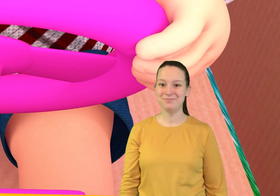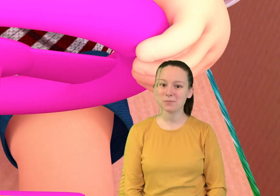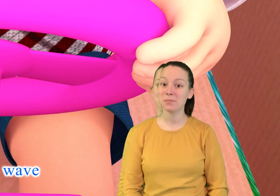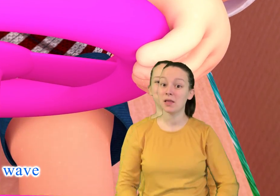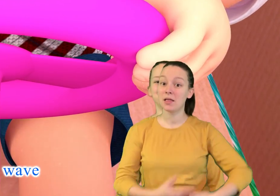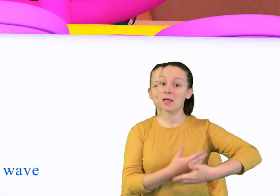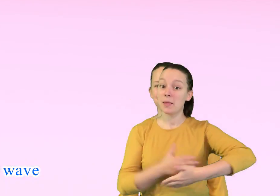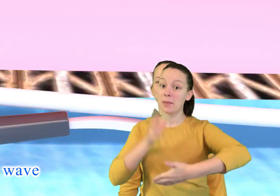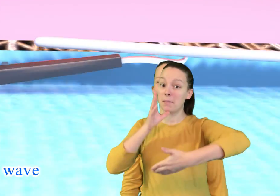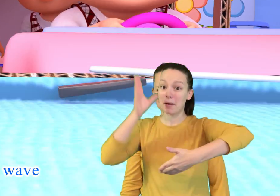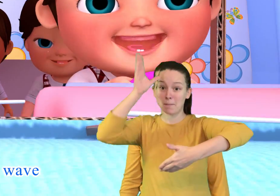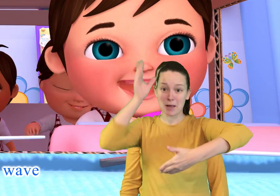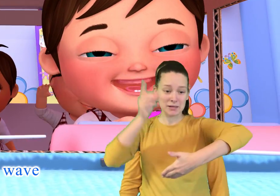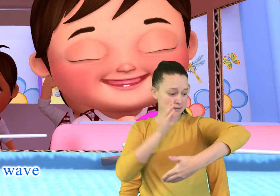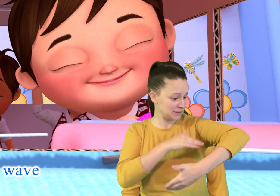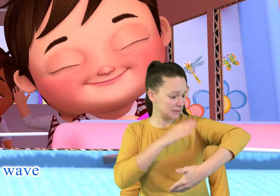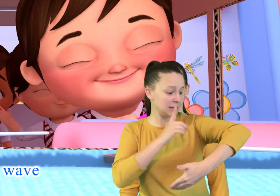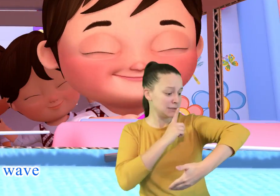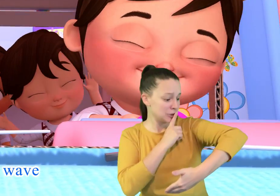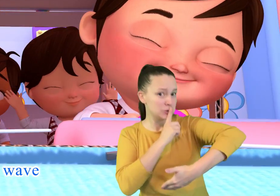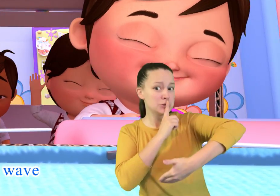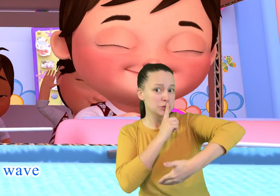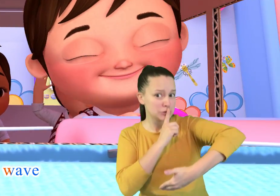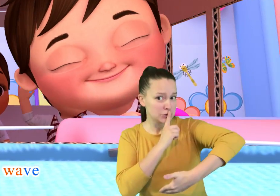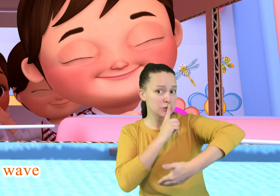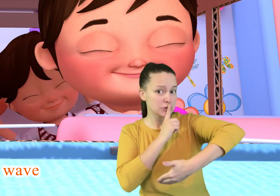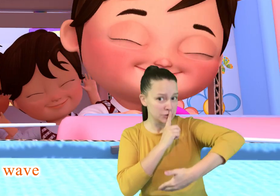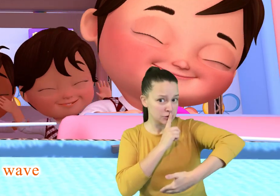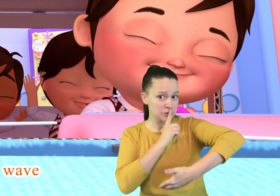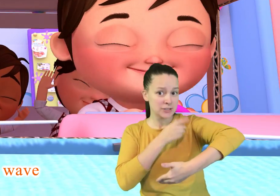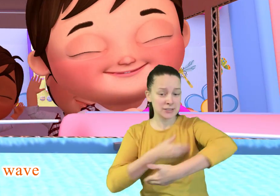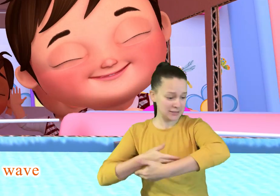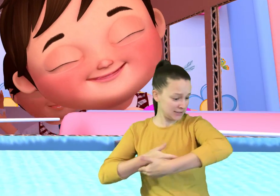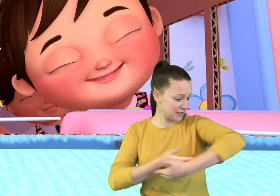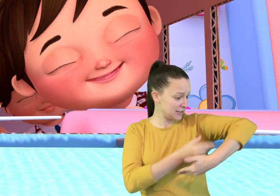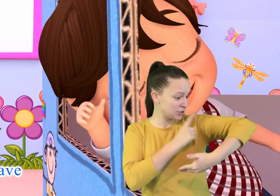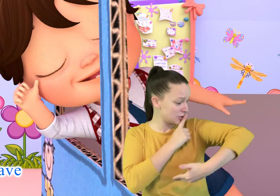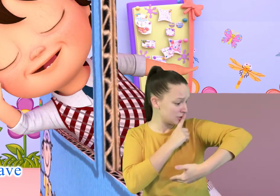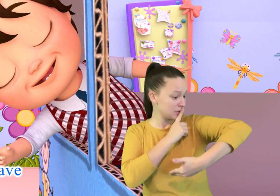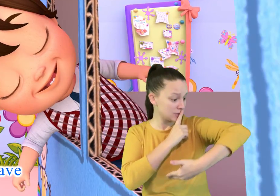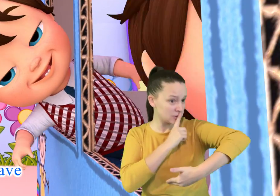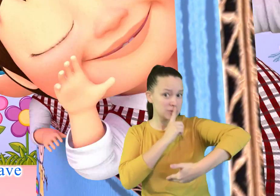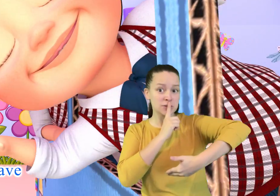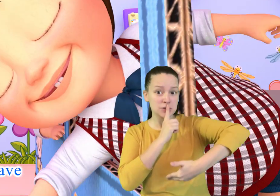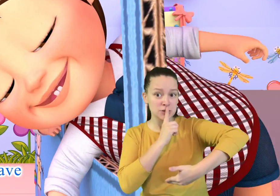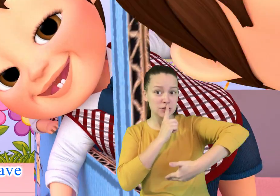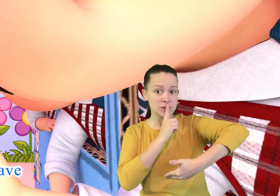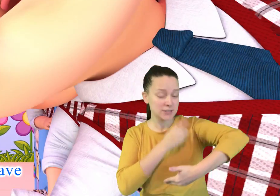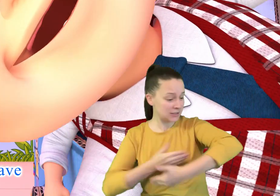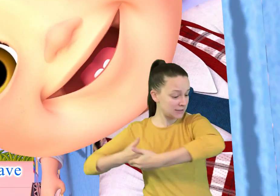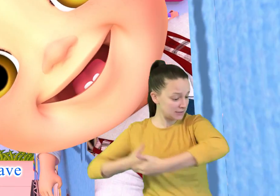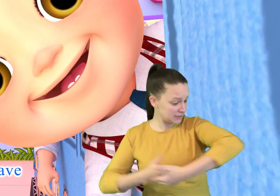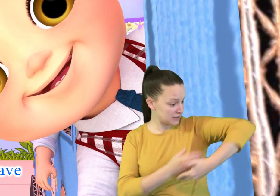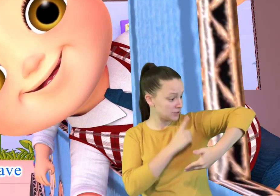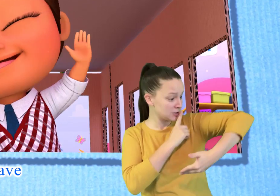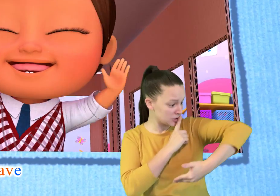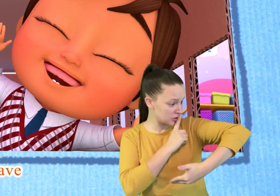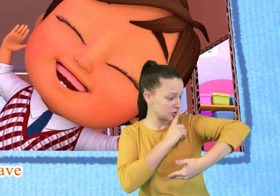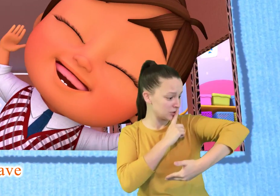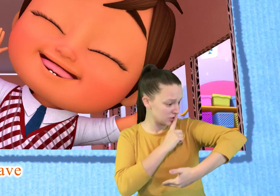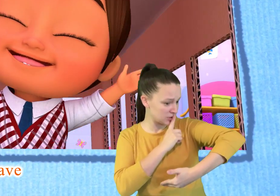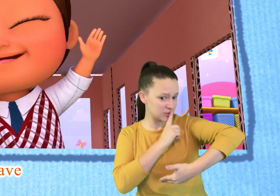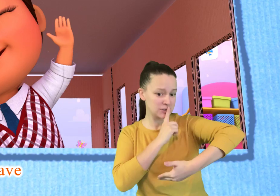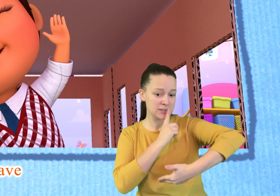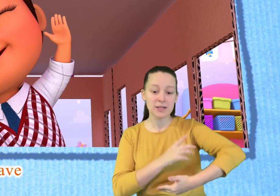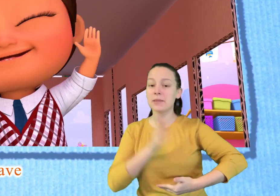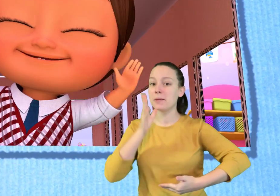town the people on the bus go wave wave wave wave wave wave